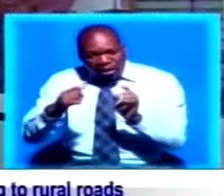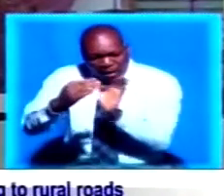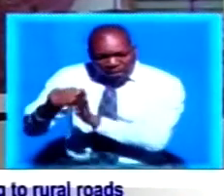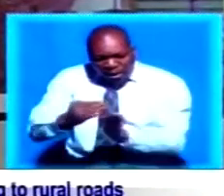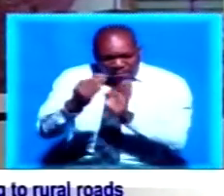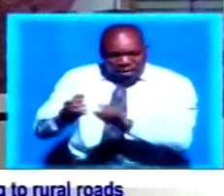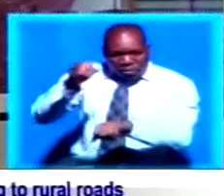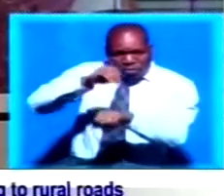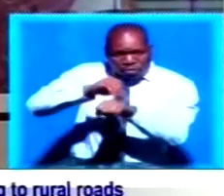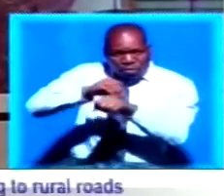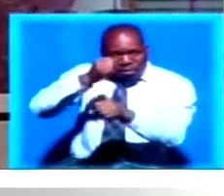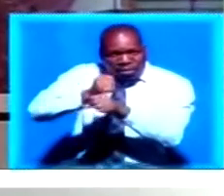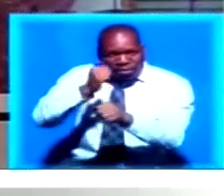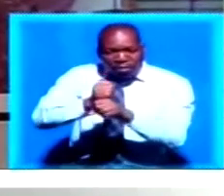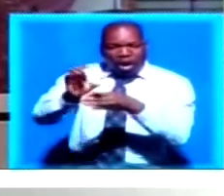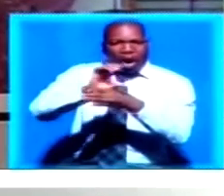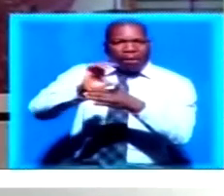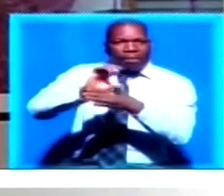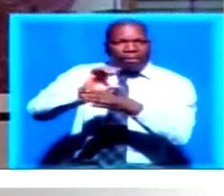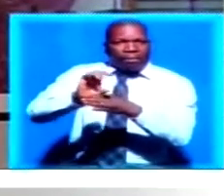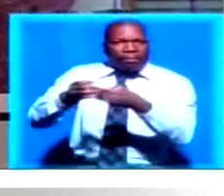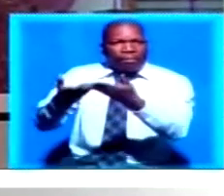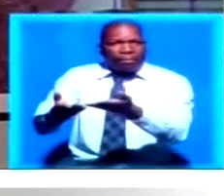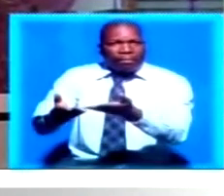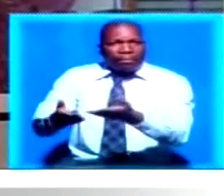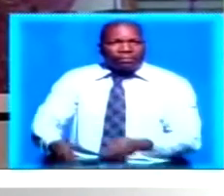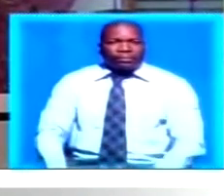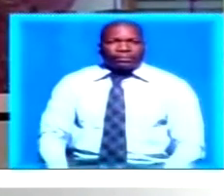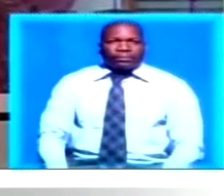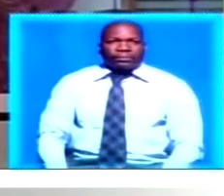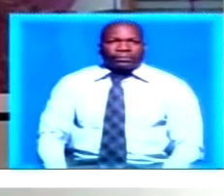job opportunities on the Copper Belt.